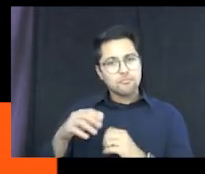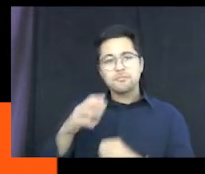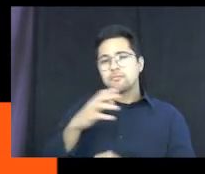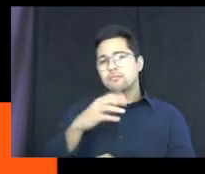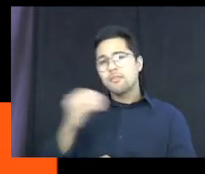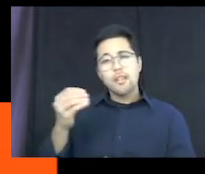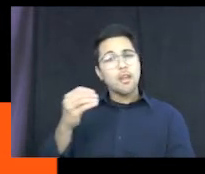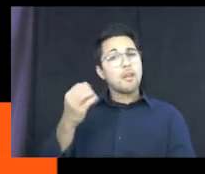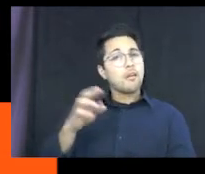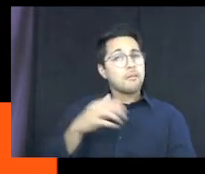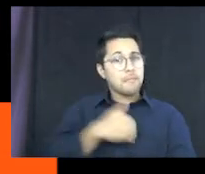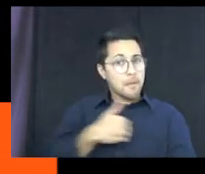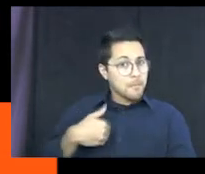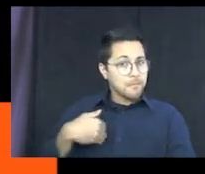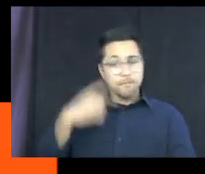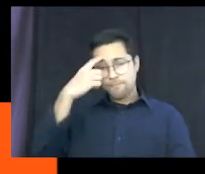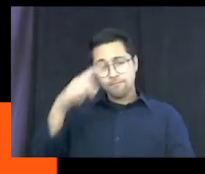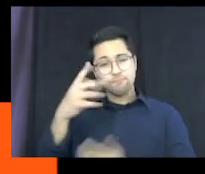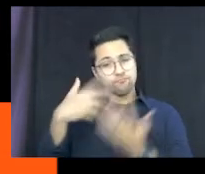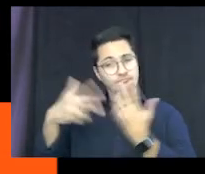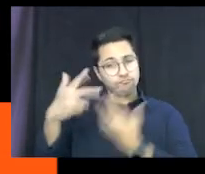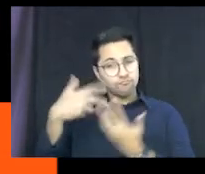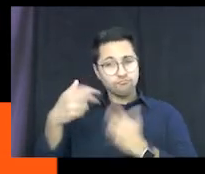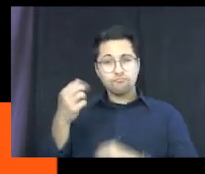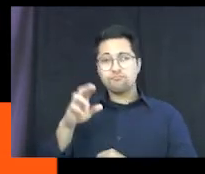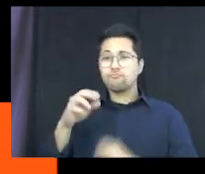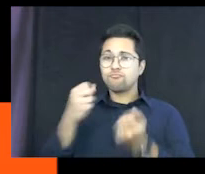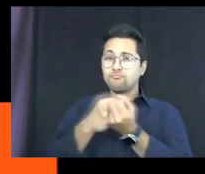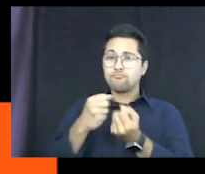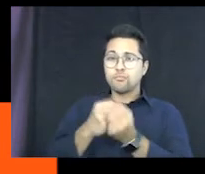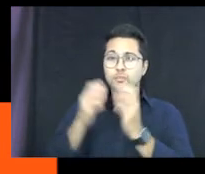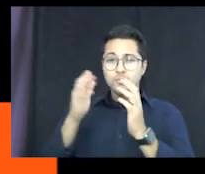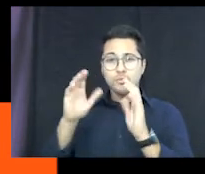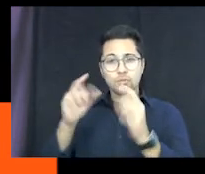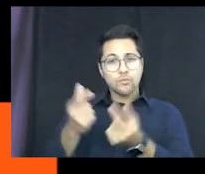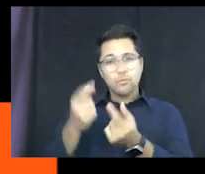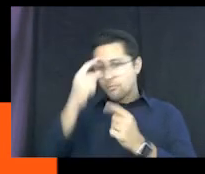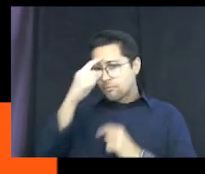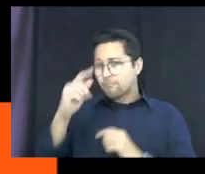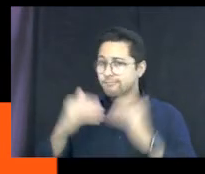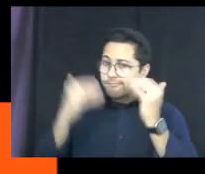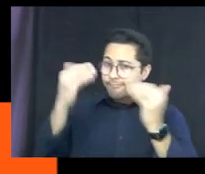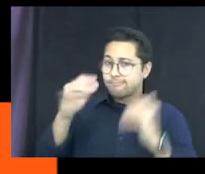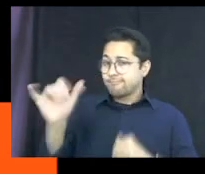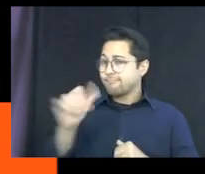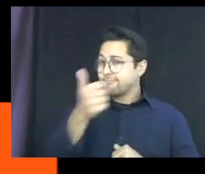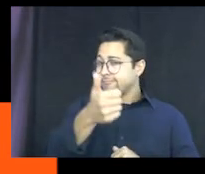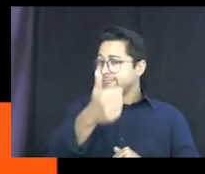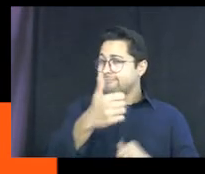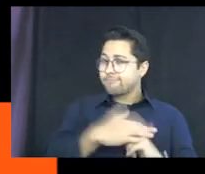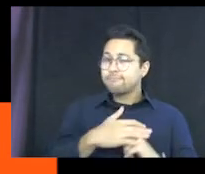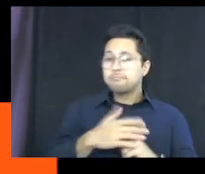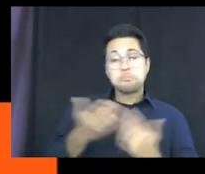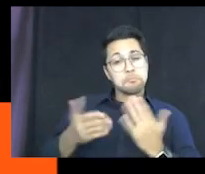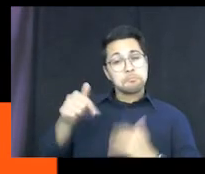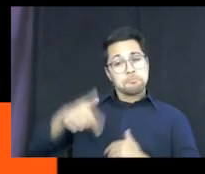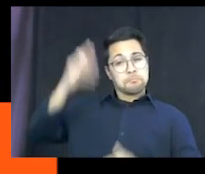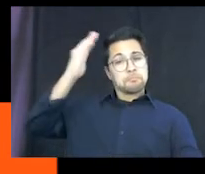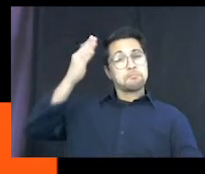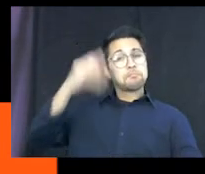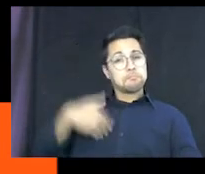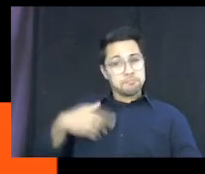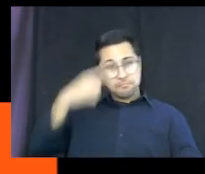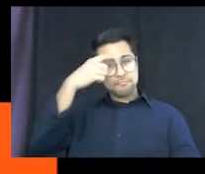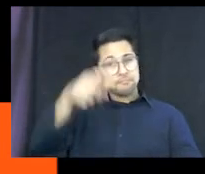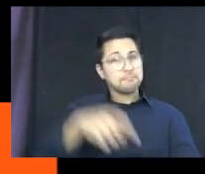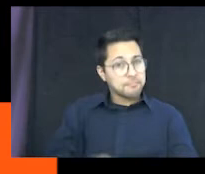and or member of a social or support group for adults like yourself, this presentation is